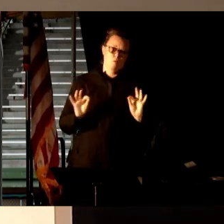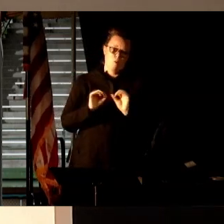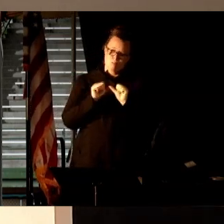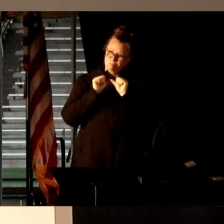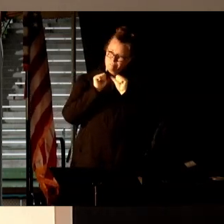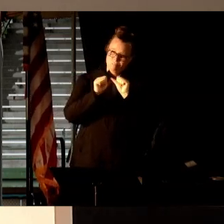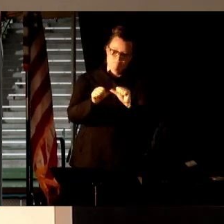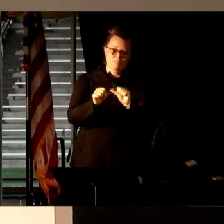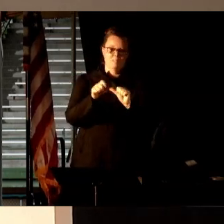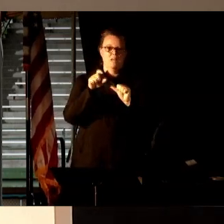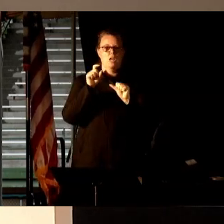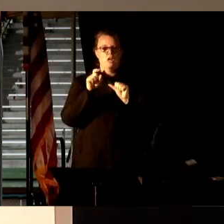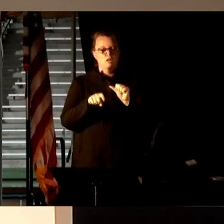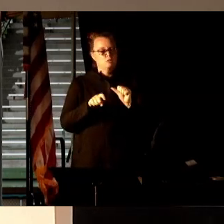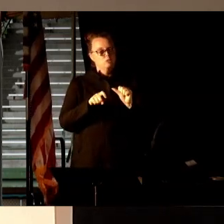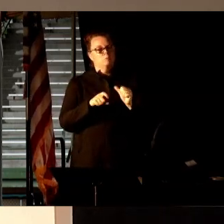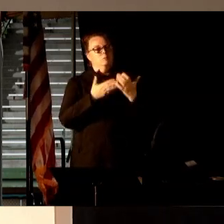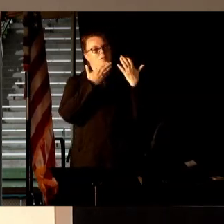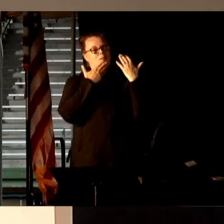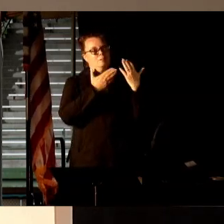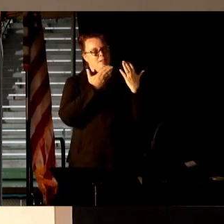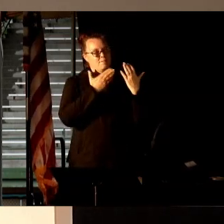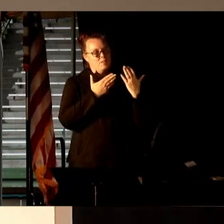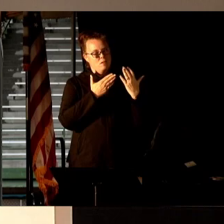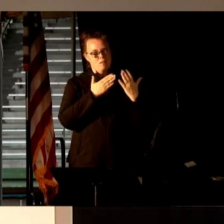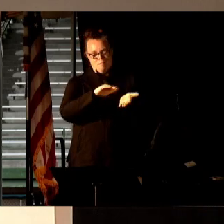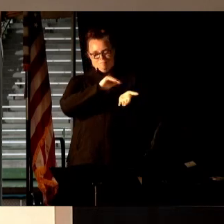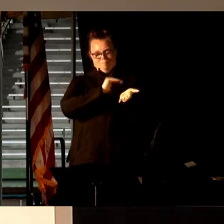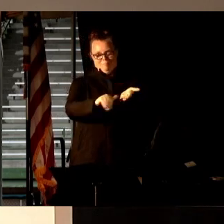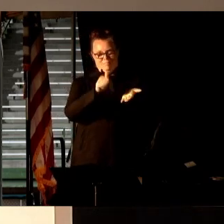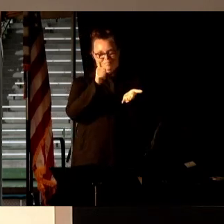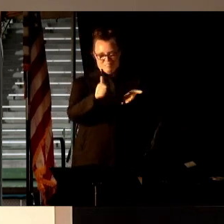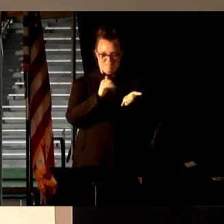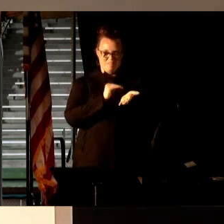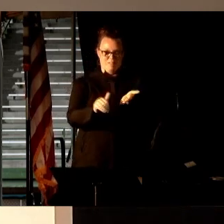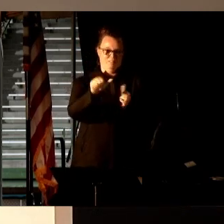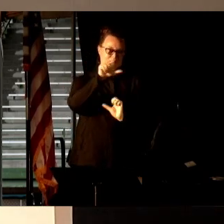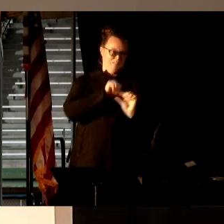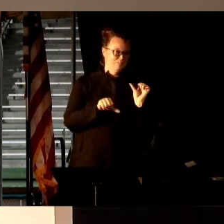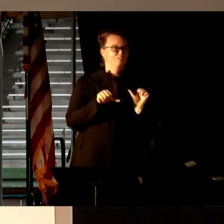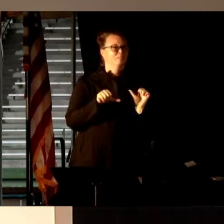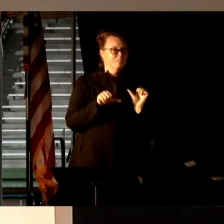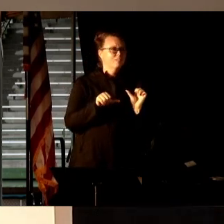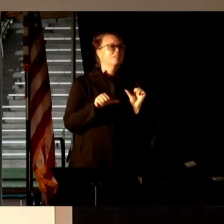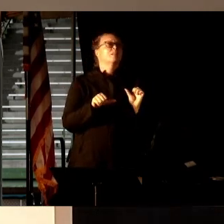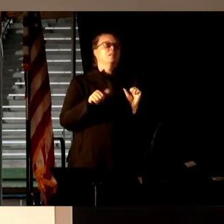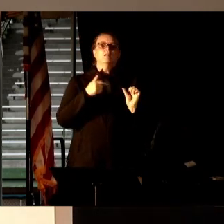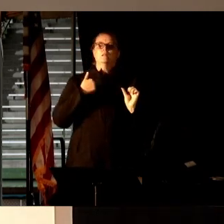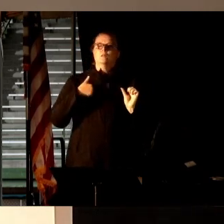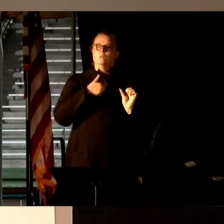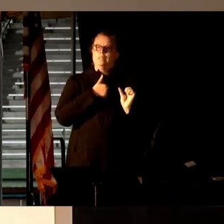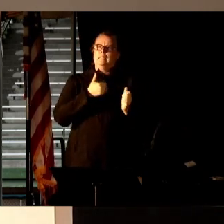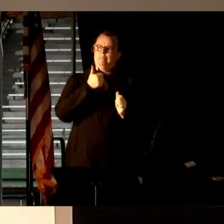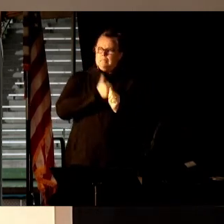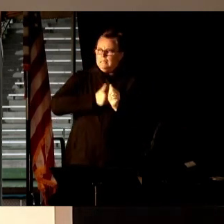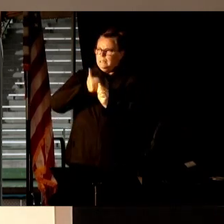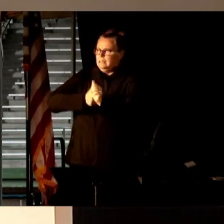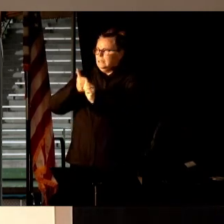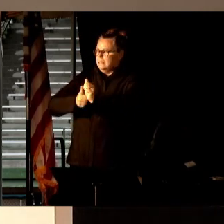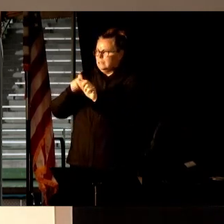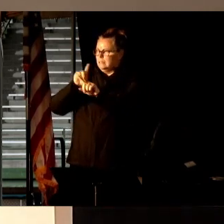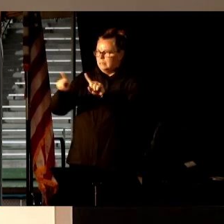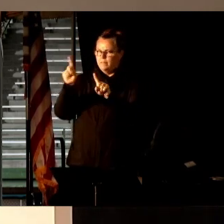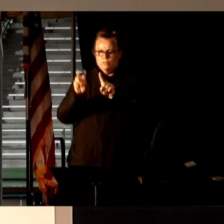the adoration of 7 billion graces. We did that, Gila. You have each gone through your own 4-year journey,